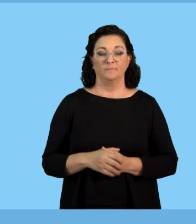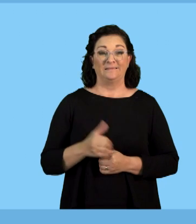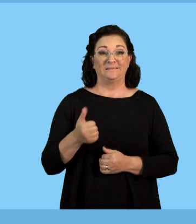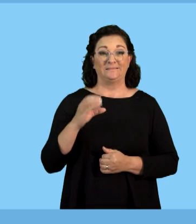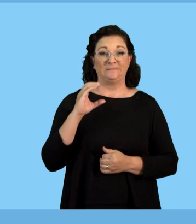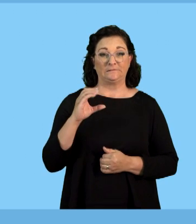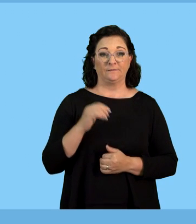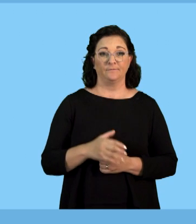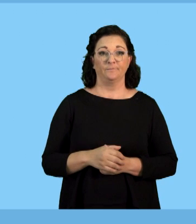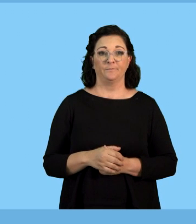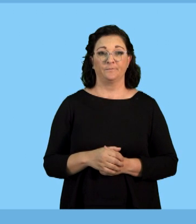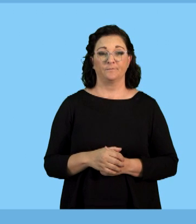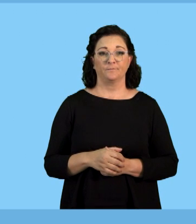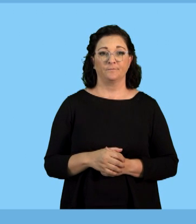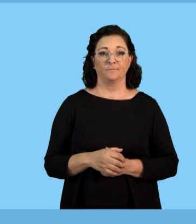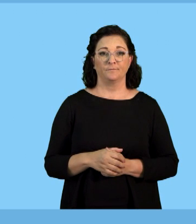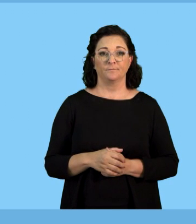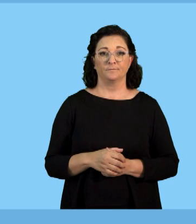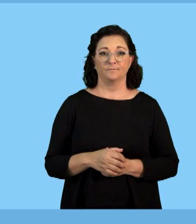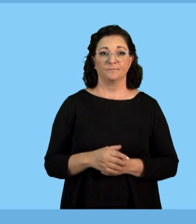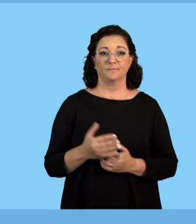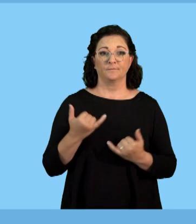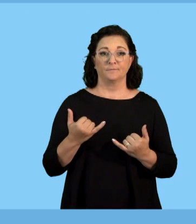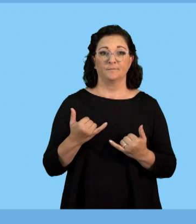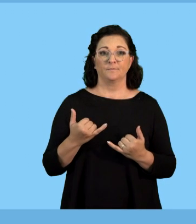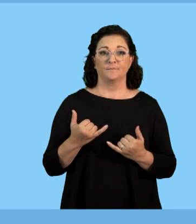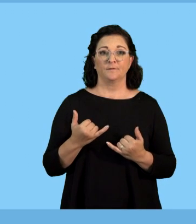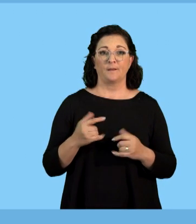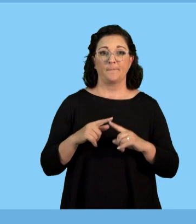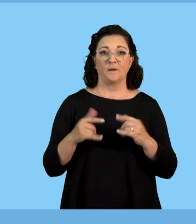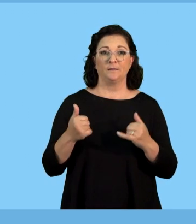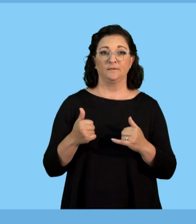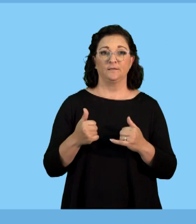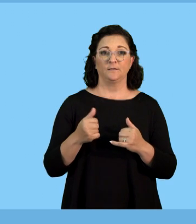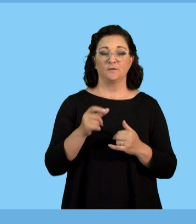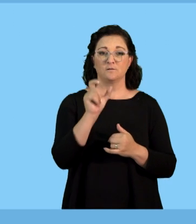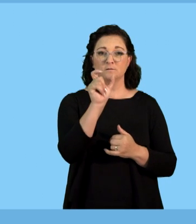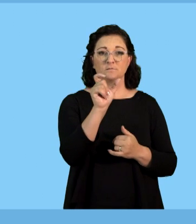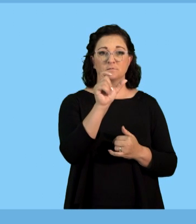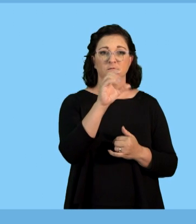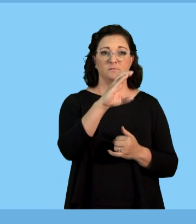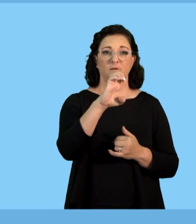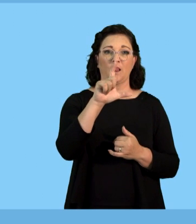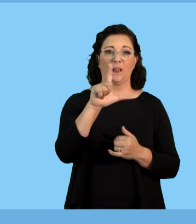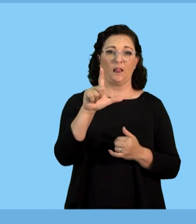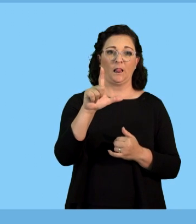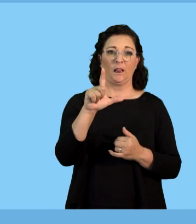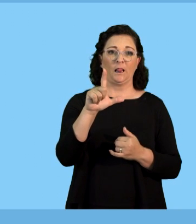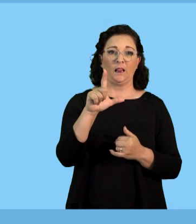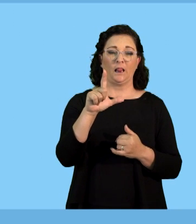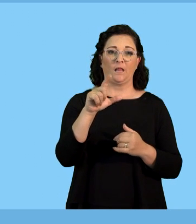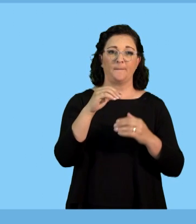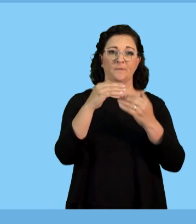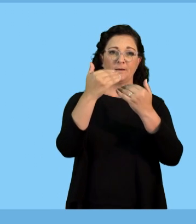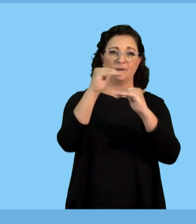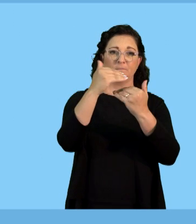series. Then for C, remember that when these two cells are connected in parallel, connecting the cells